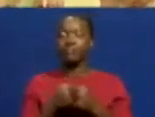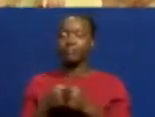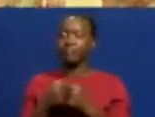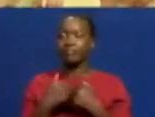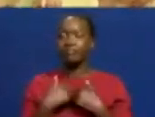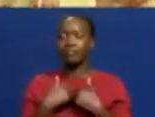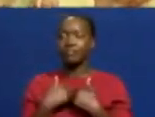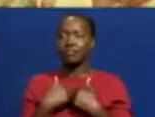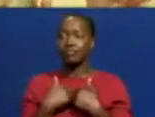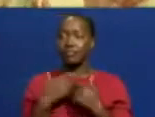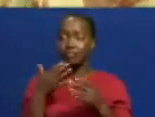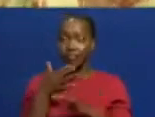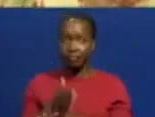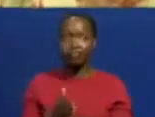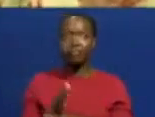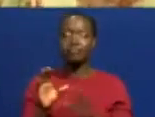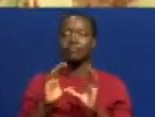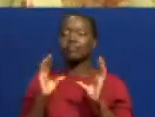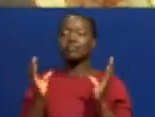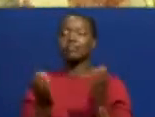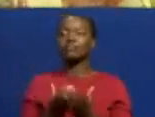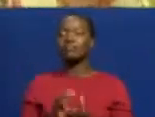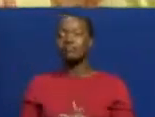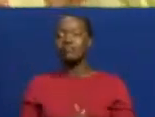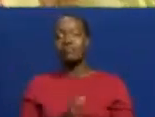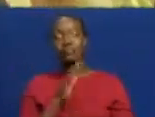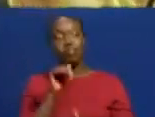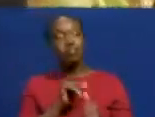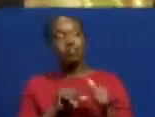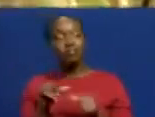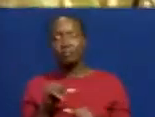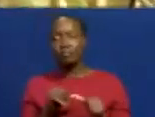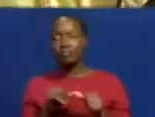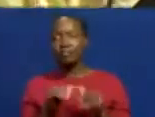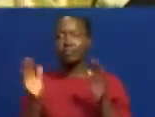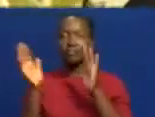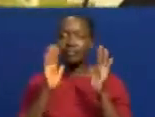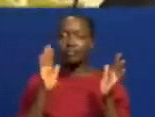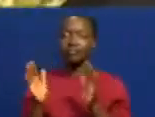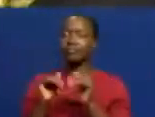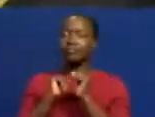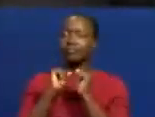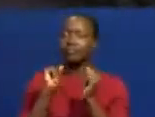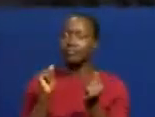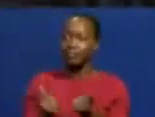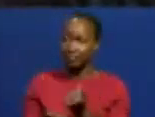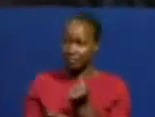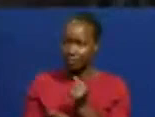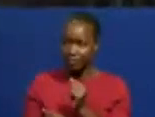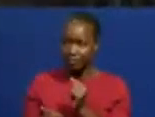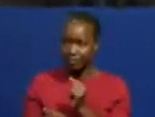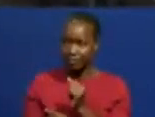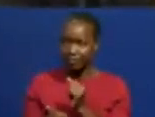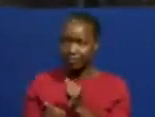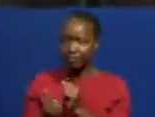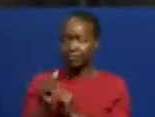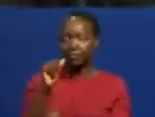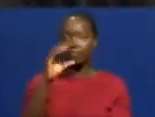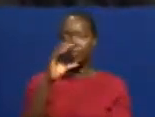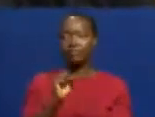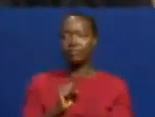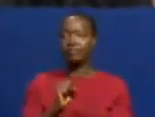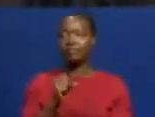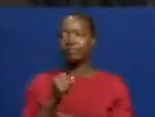actually having across the world. Okay, speaking about the climate change, during the Africa Climate Summit, we